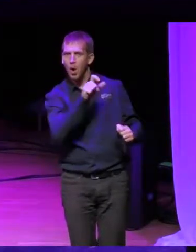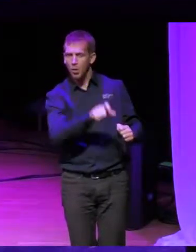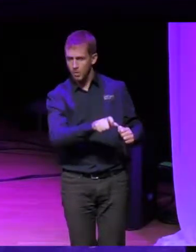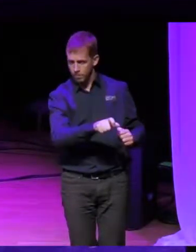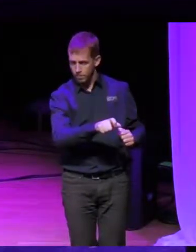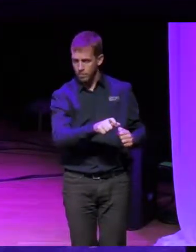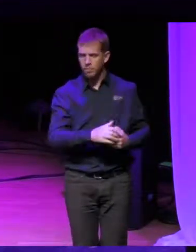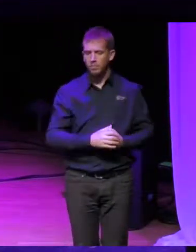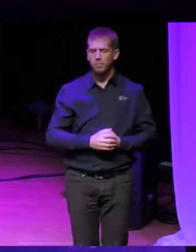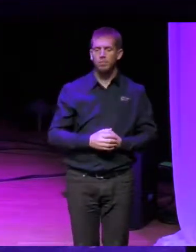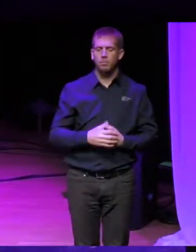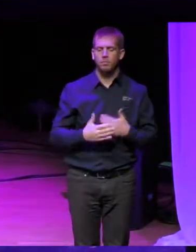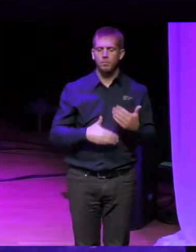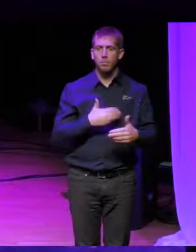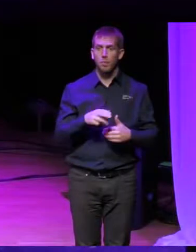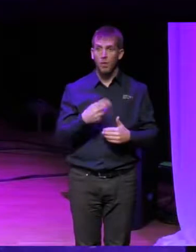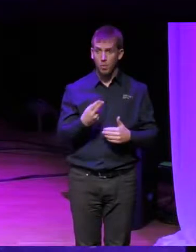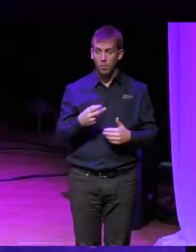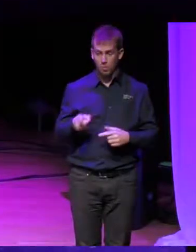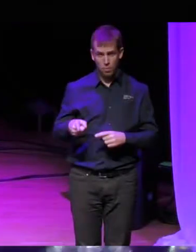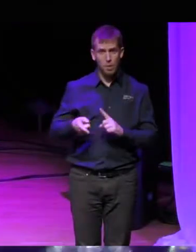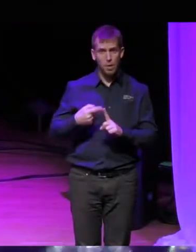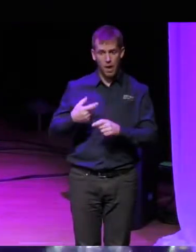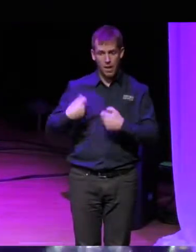taken. And now the fight is on.